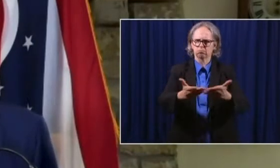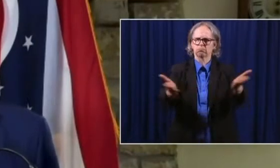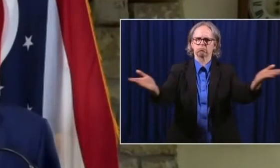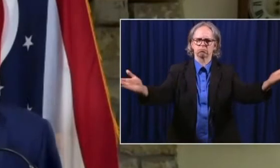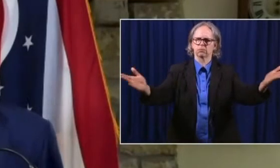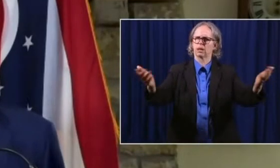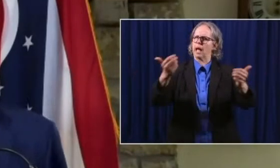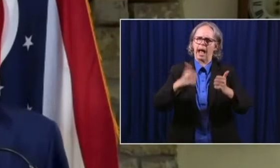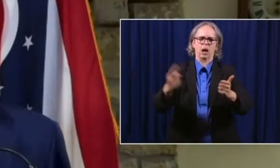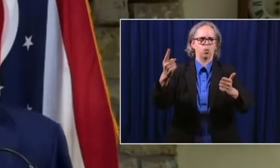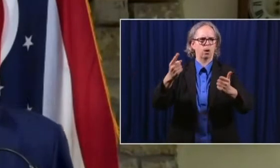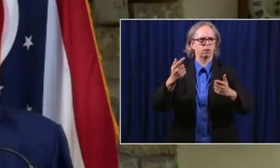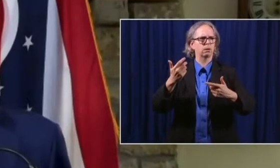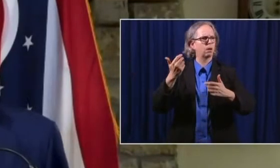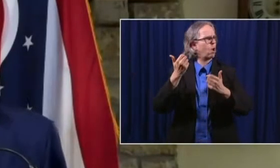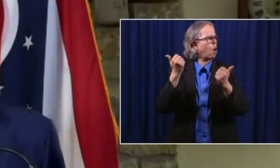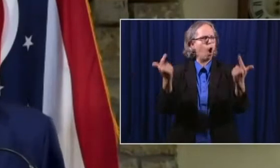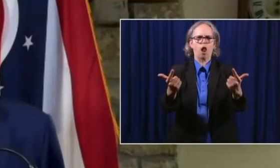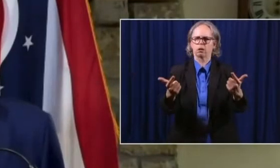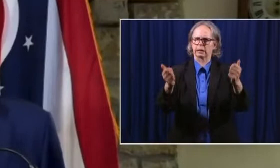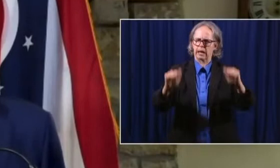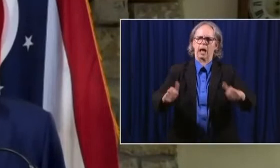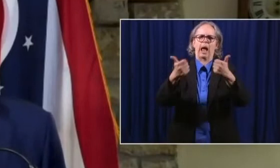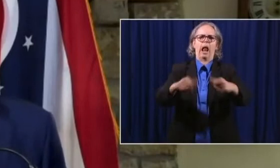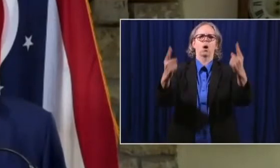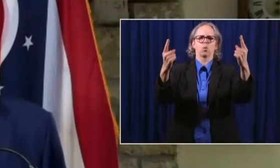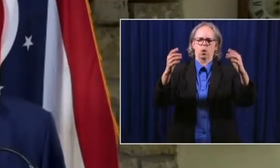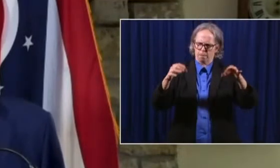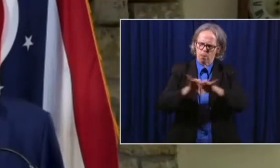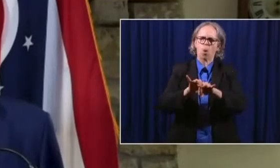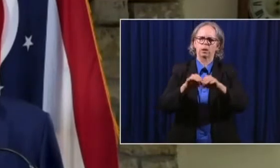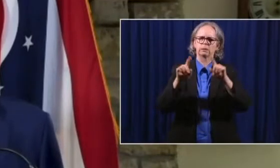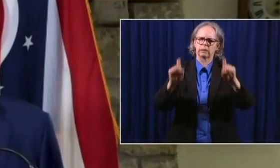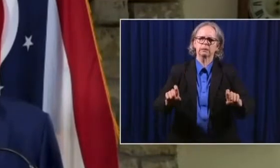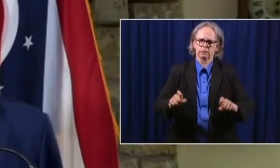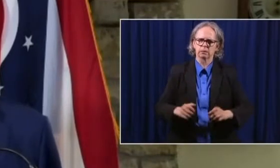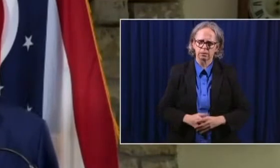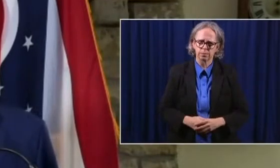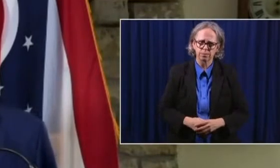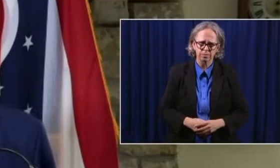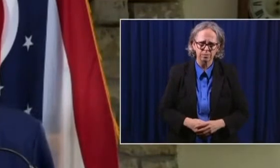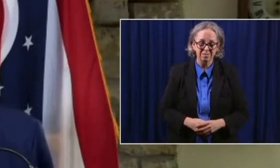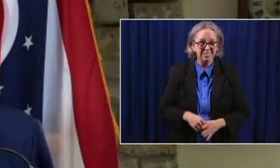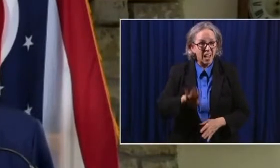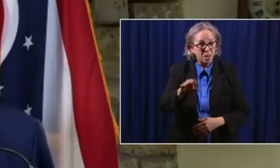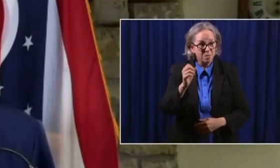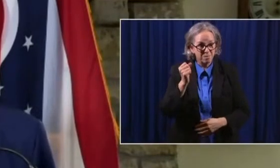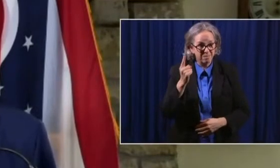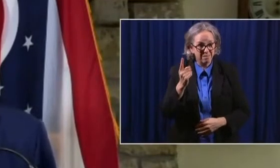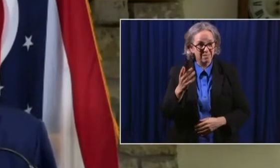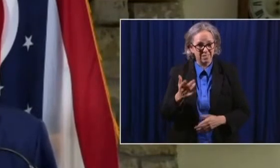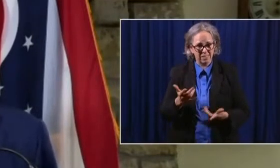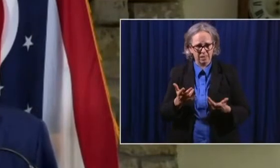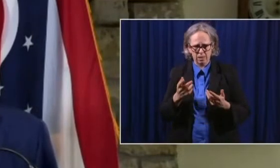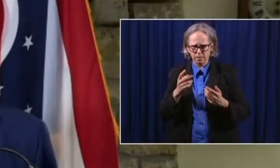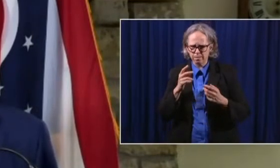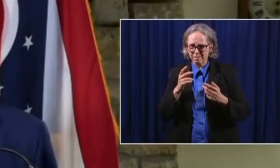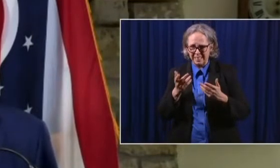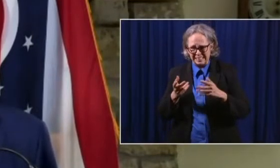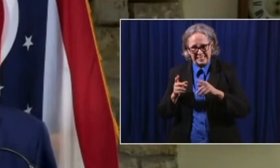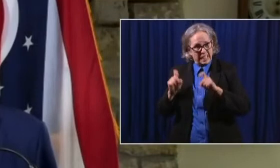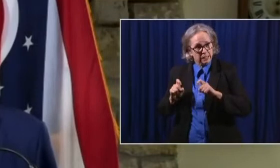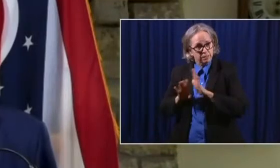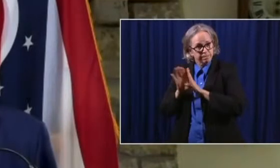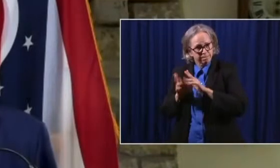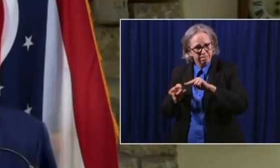And you're going to continue to see, as I talked about earlier, the ability to expand testing. Testing is going to get